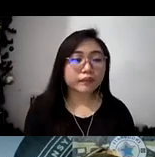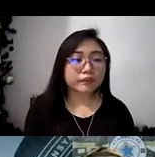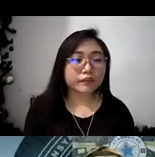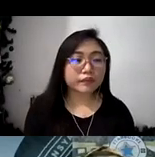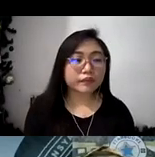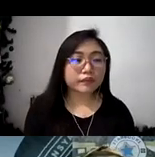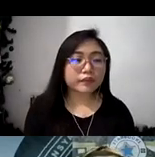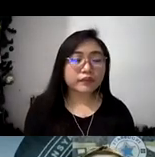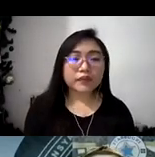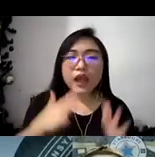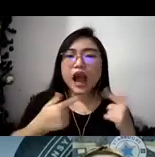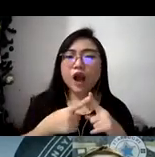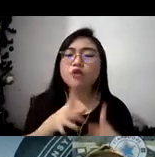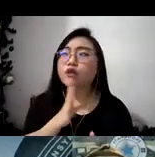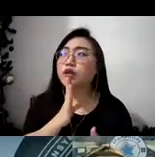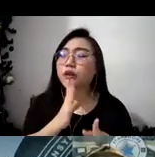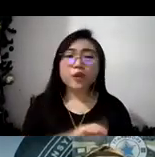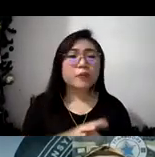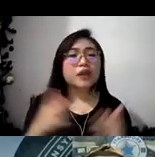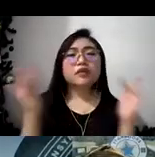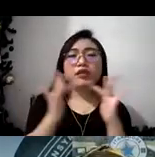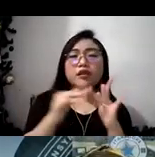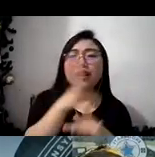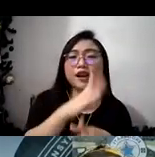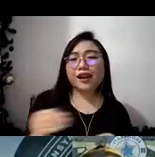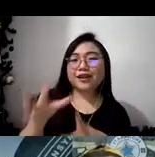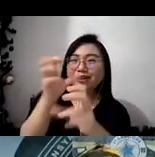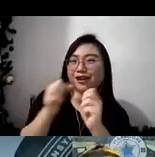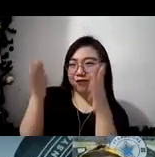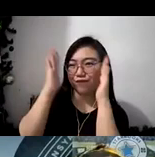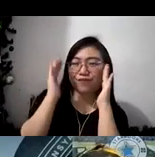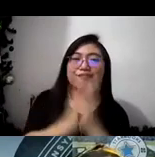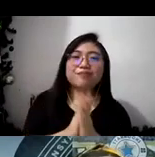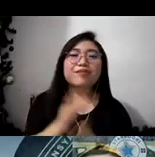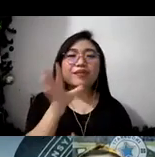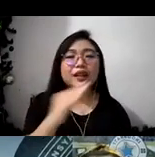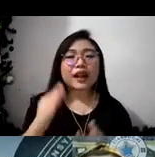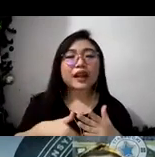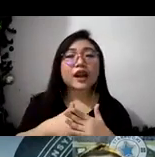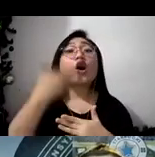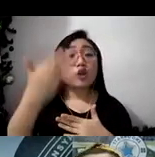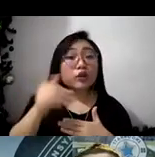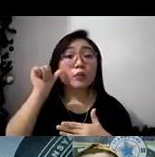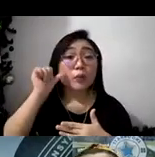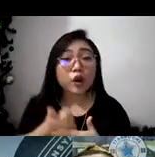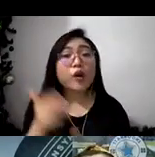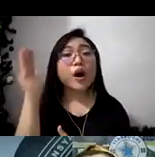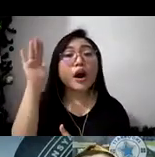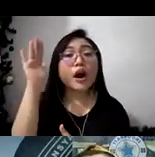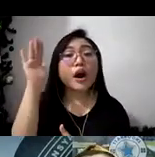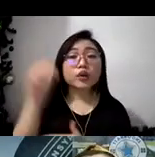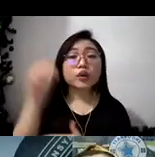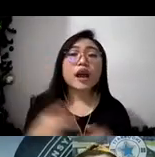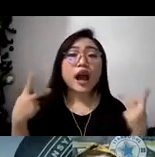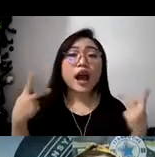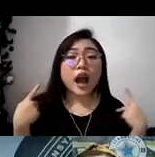How to speak on digital stage and capture the limelight. And then tomorrow's afternoon will be control